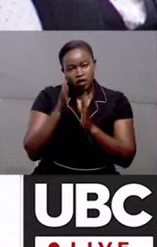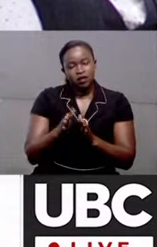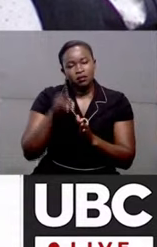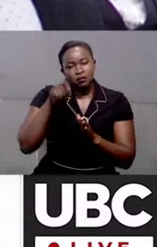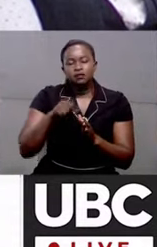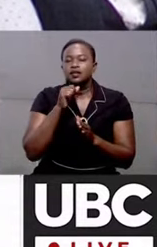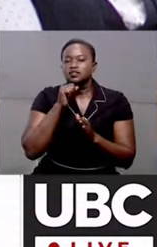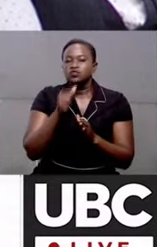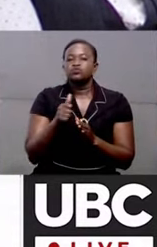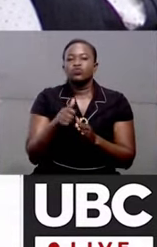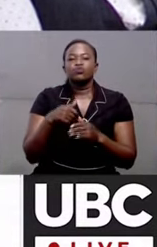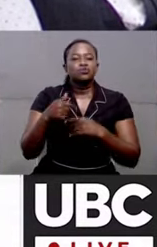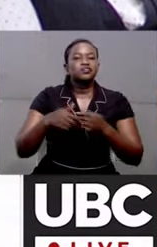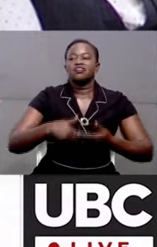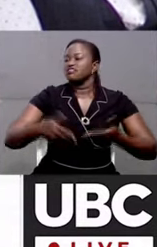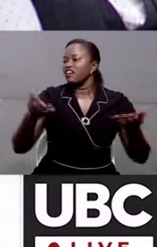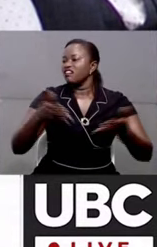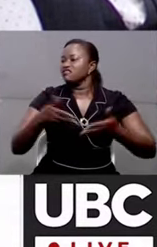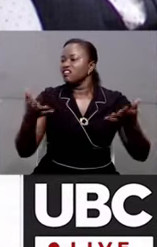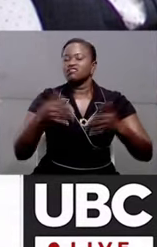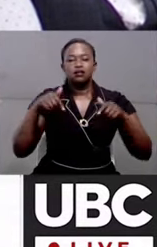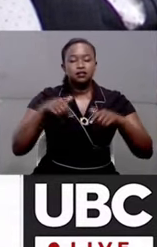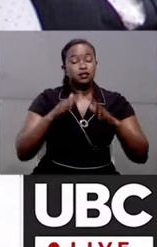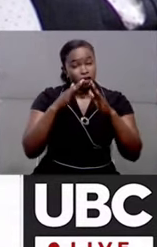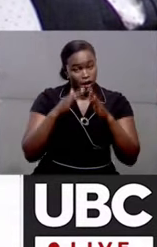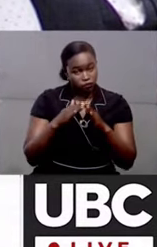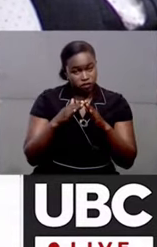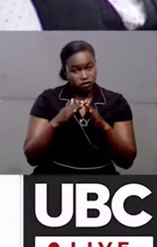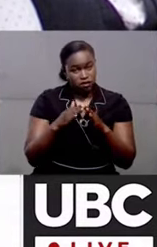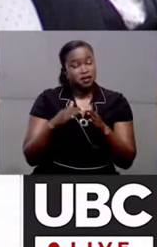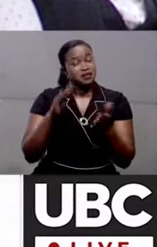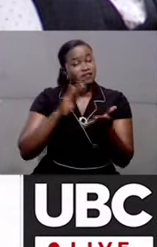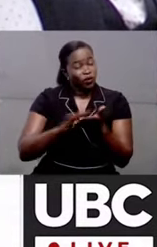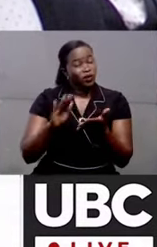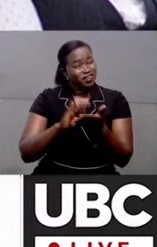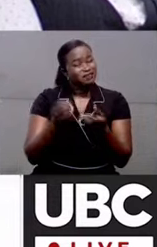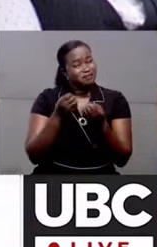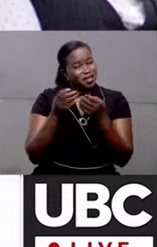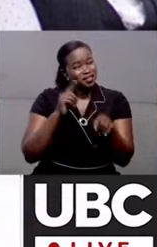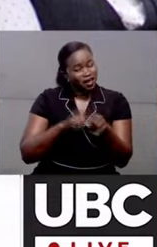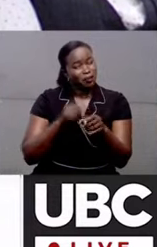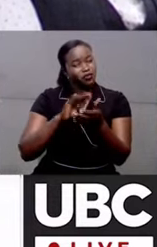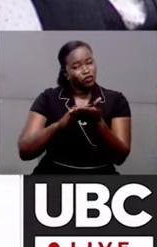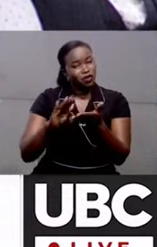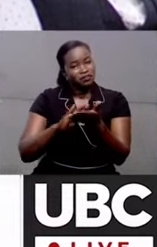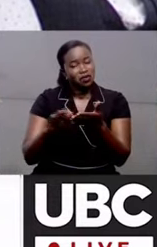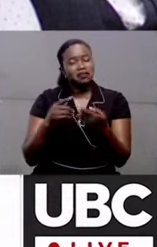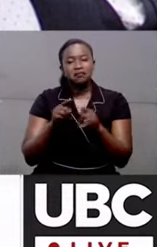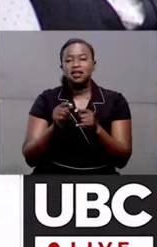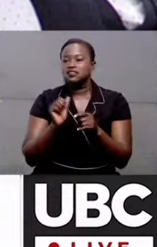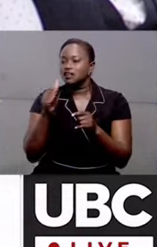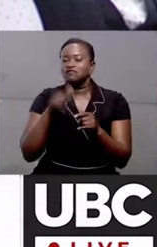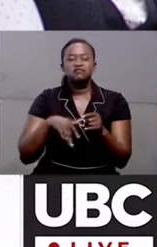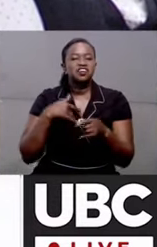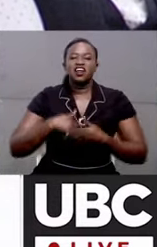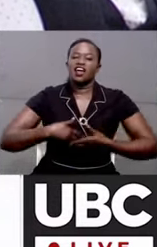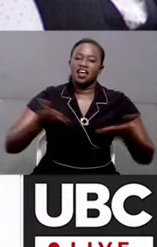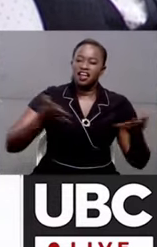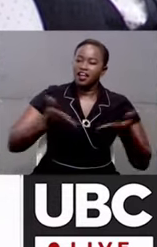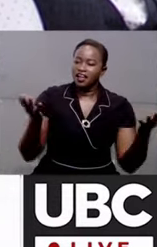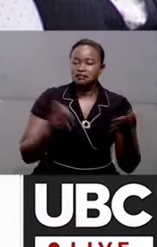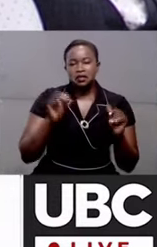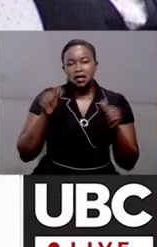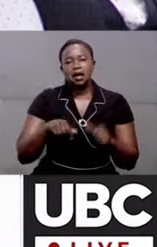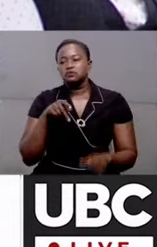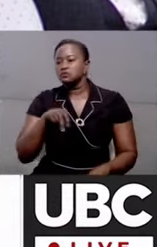this House for granted, like he does always. We have forgiven him so many times, and he has now taken this house for granted. He thinks he can just